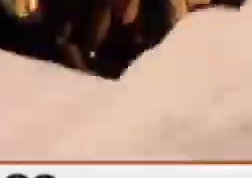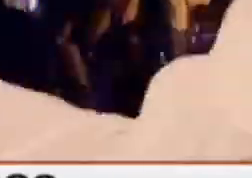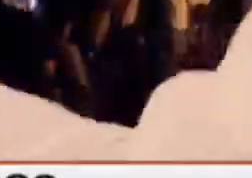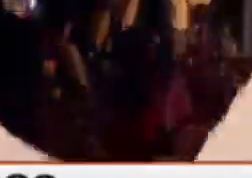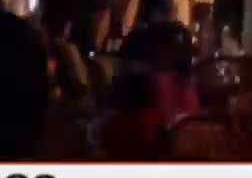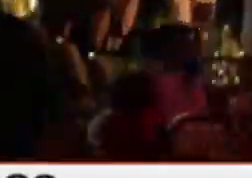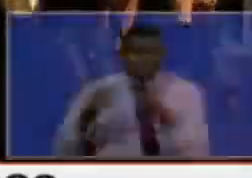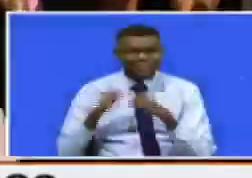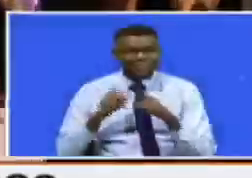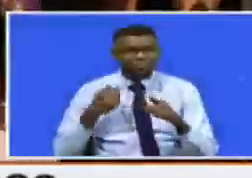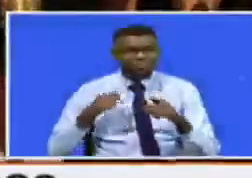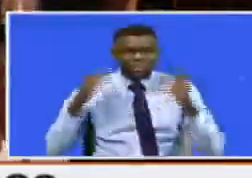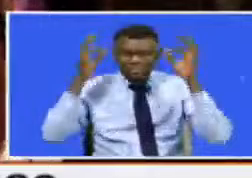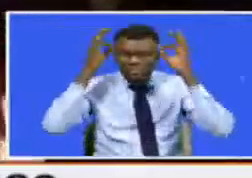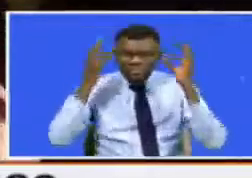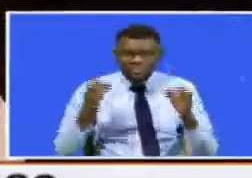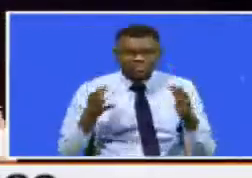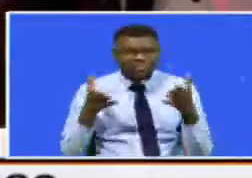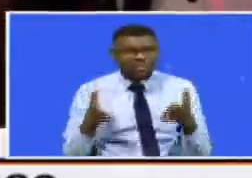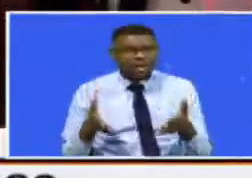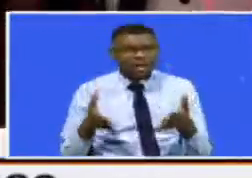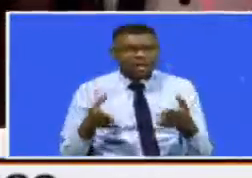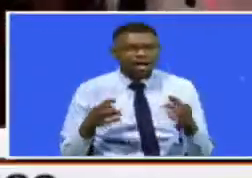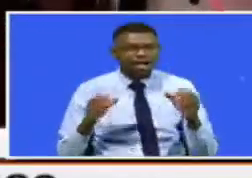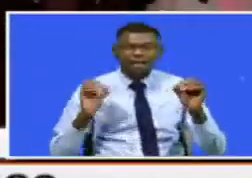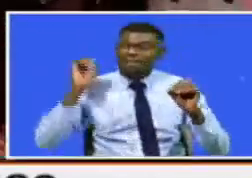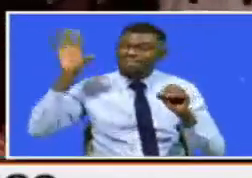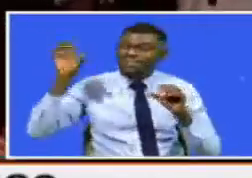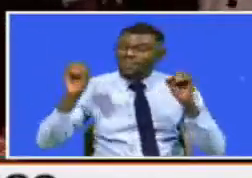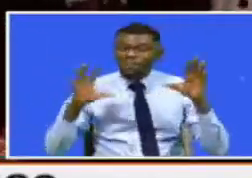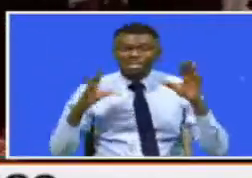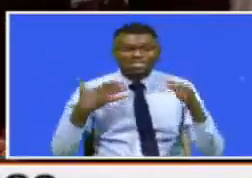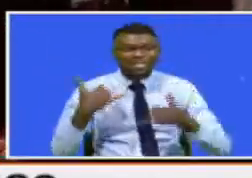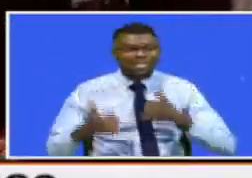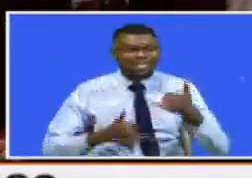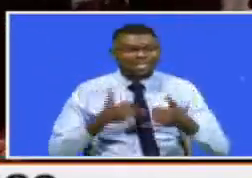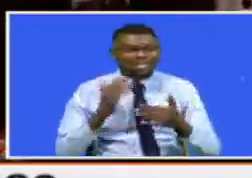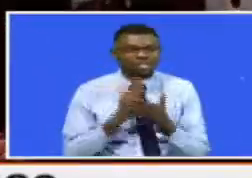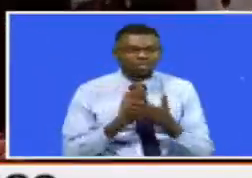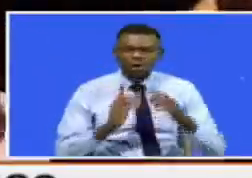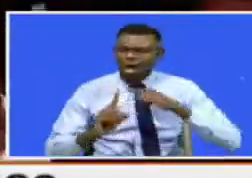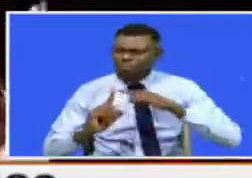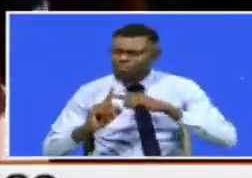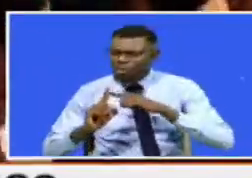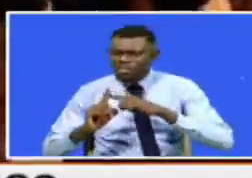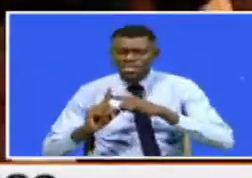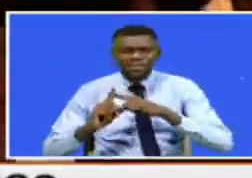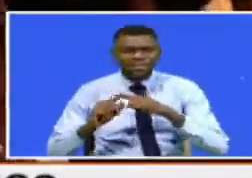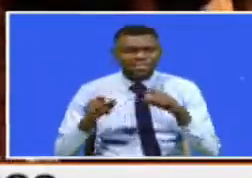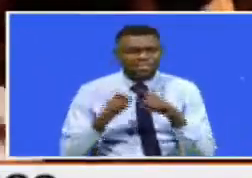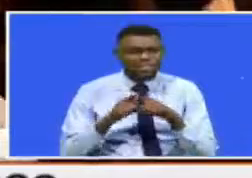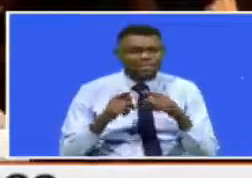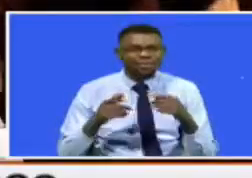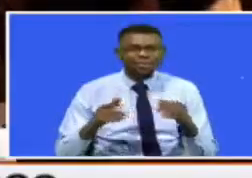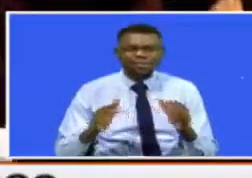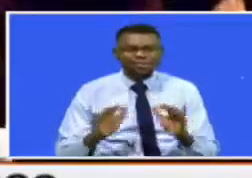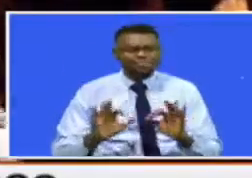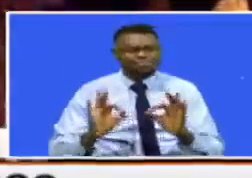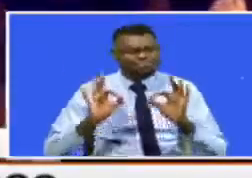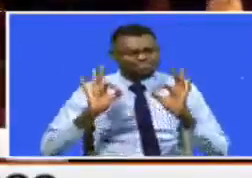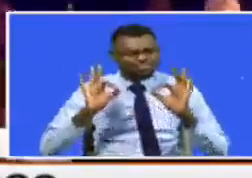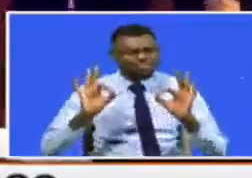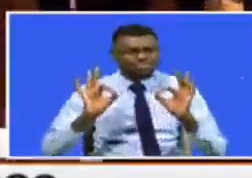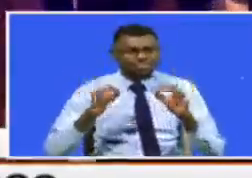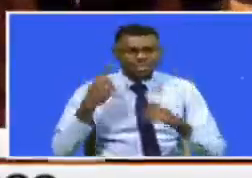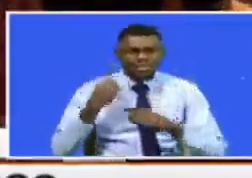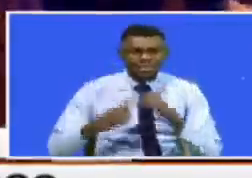So we started at dinner, then we came for the fireworks. Yeah, be positive. We are gonna have a great year. Yeah,